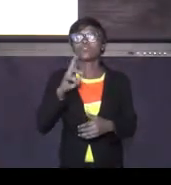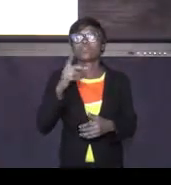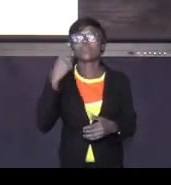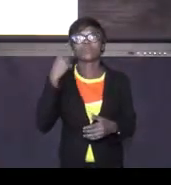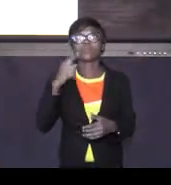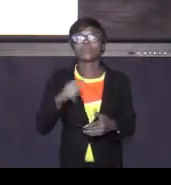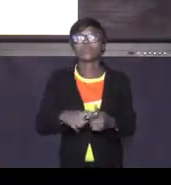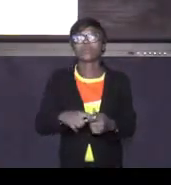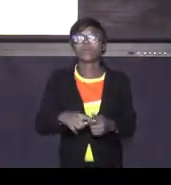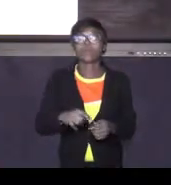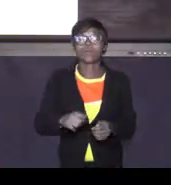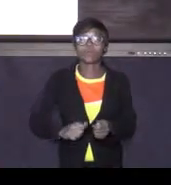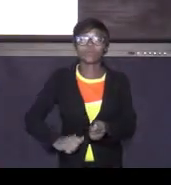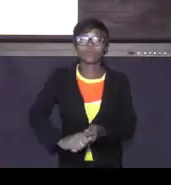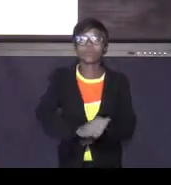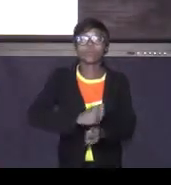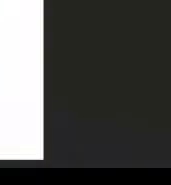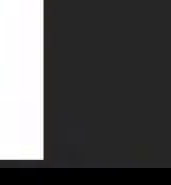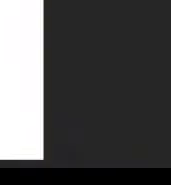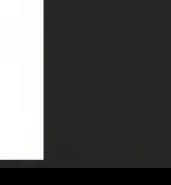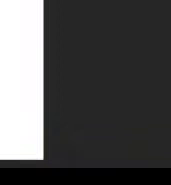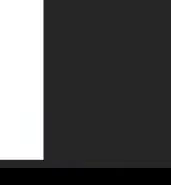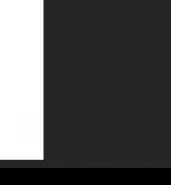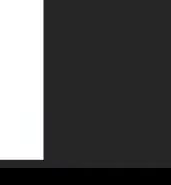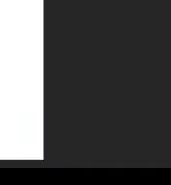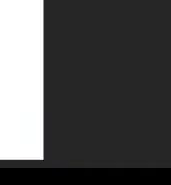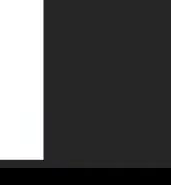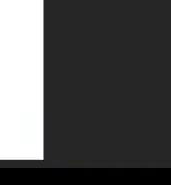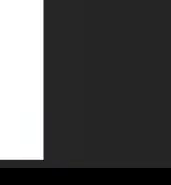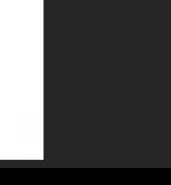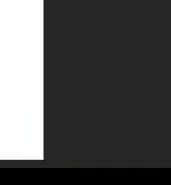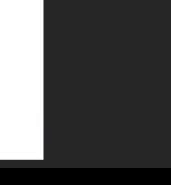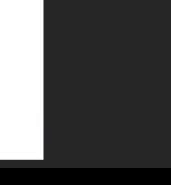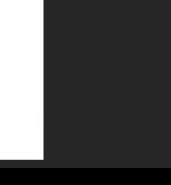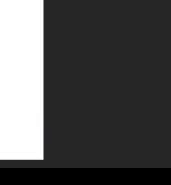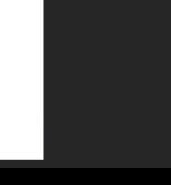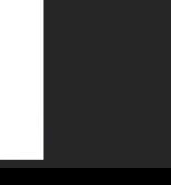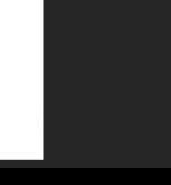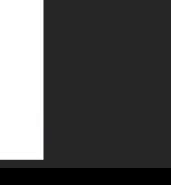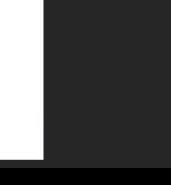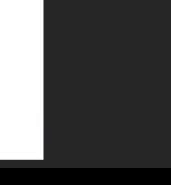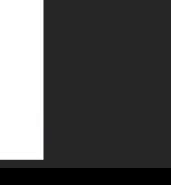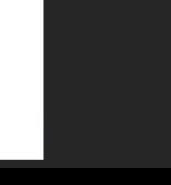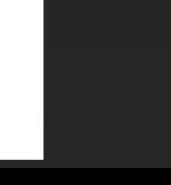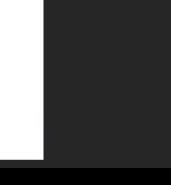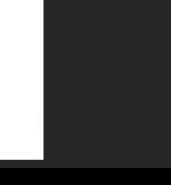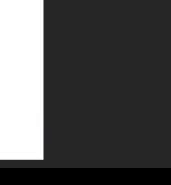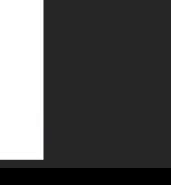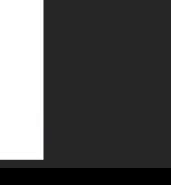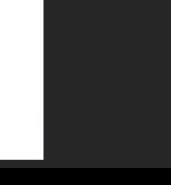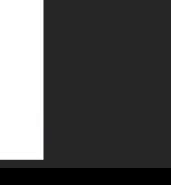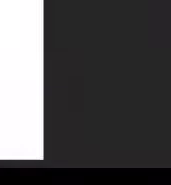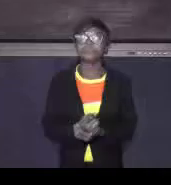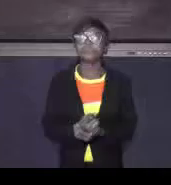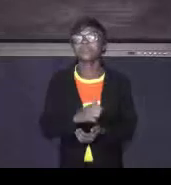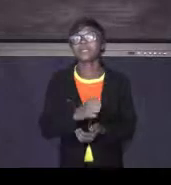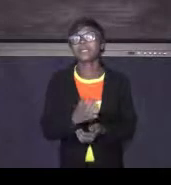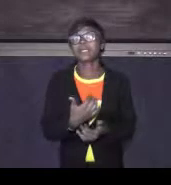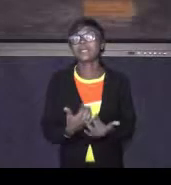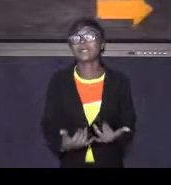brace is used for boring holes on piece of wood. That's another boring hole